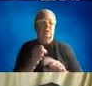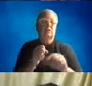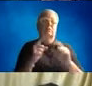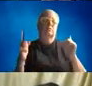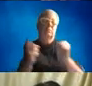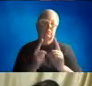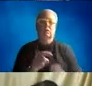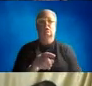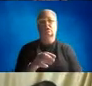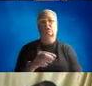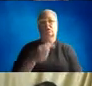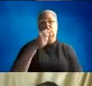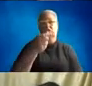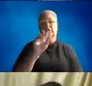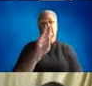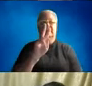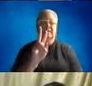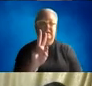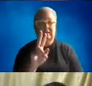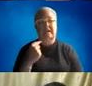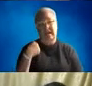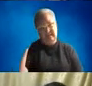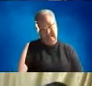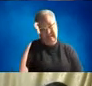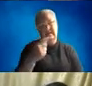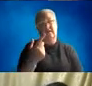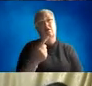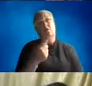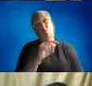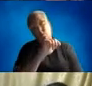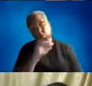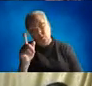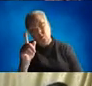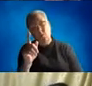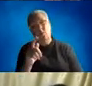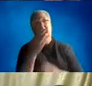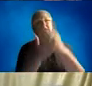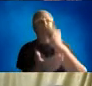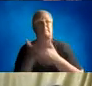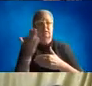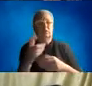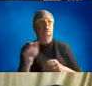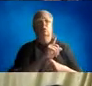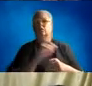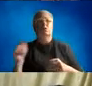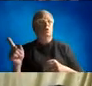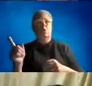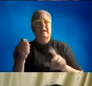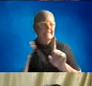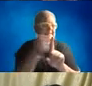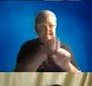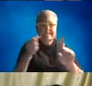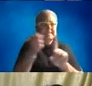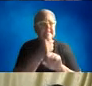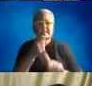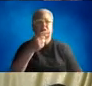that 5, all disabled people subject to gender-based violence would be good. We would have to measure